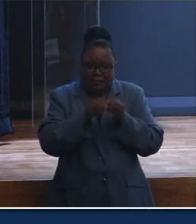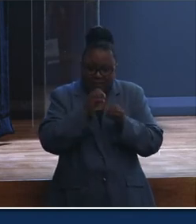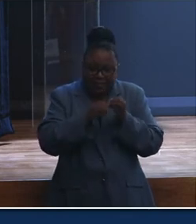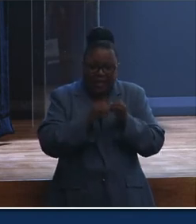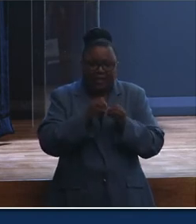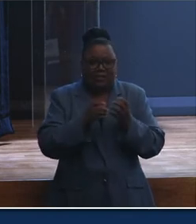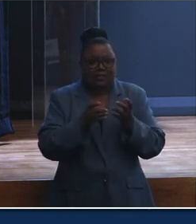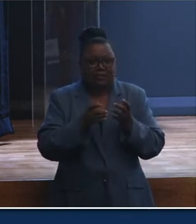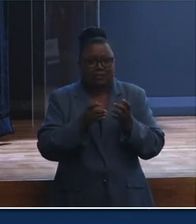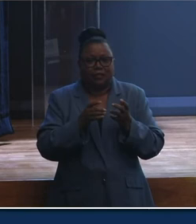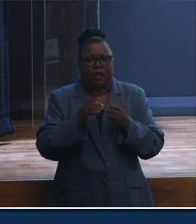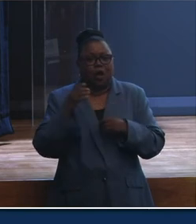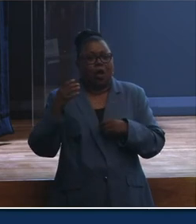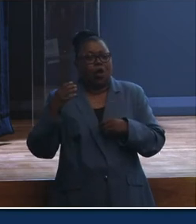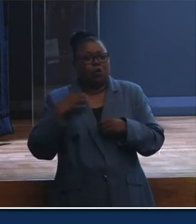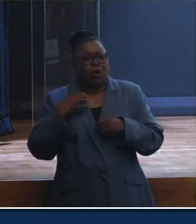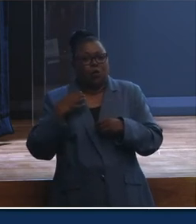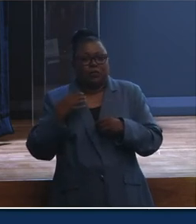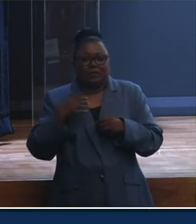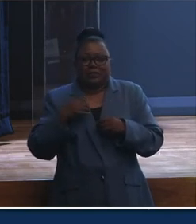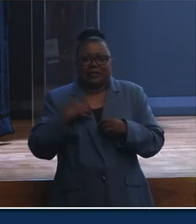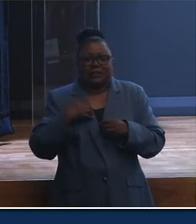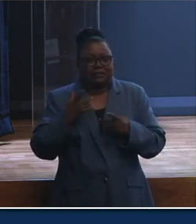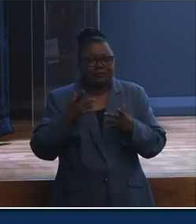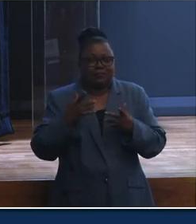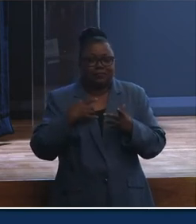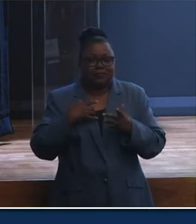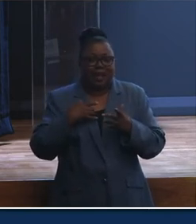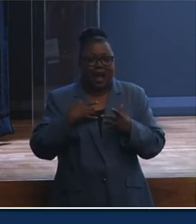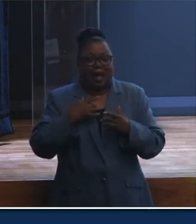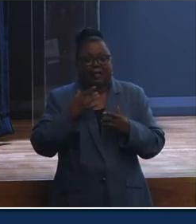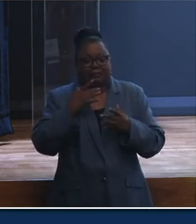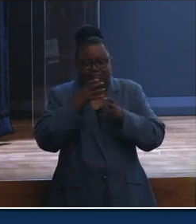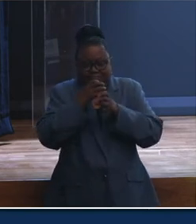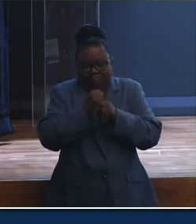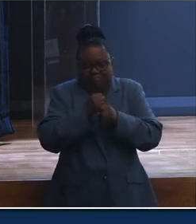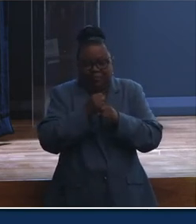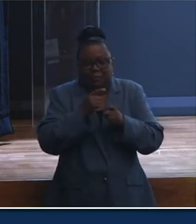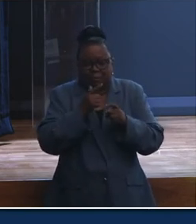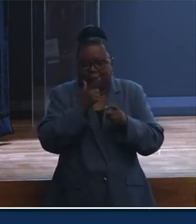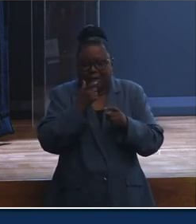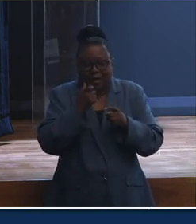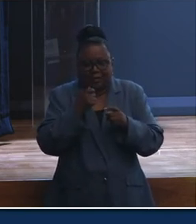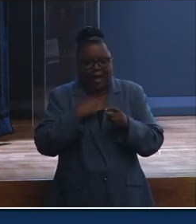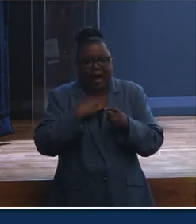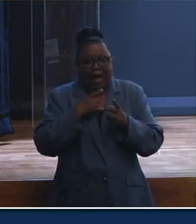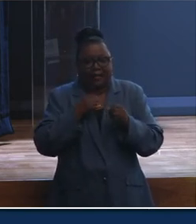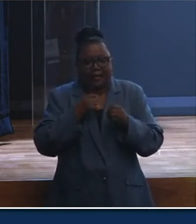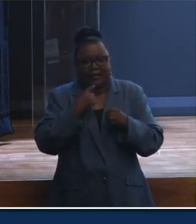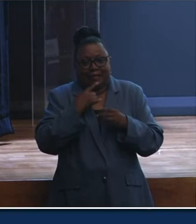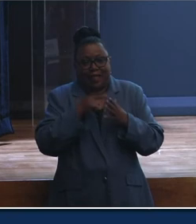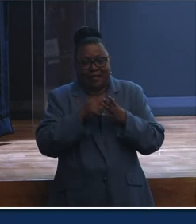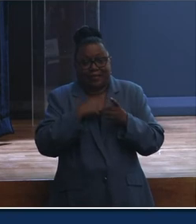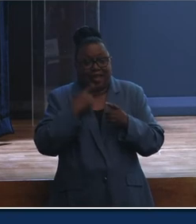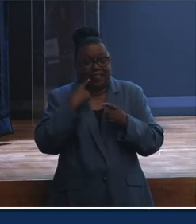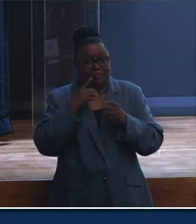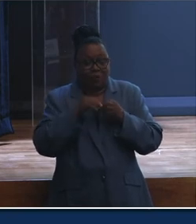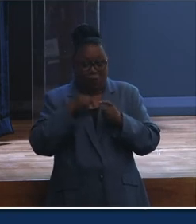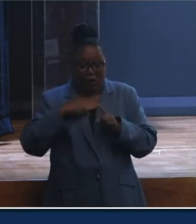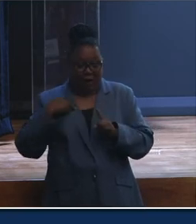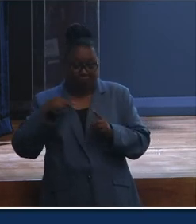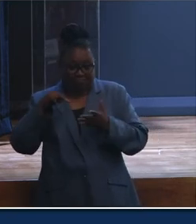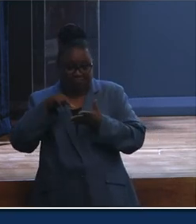fixed. Coach, you know, I'll preface it because I can say this, I think, from where I